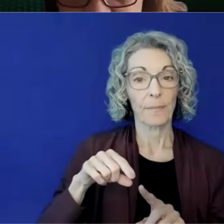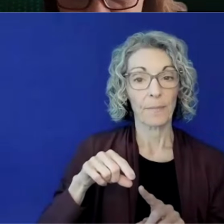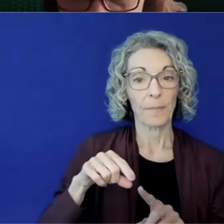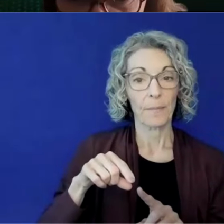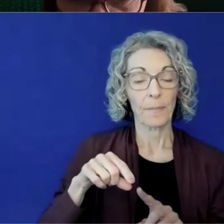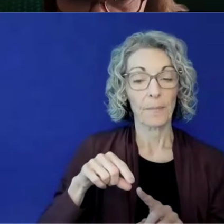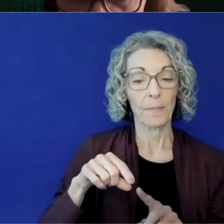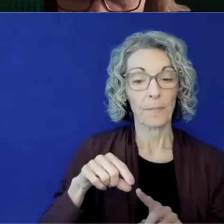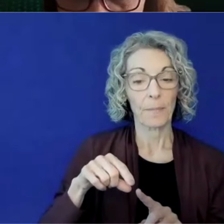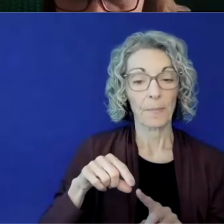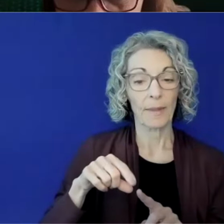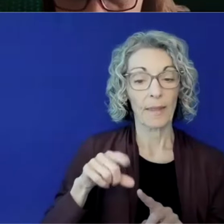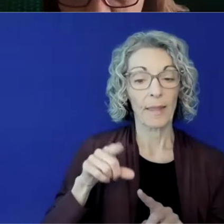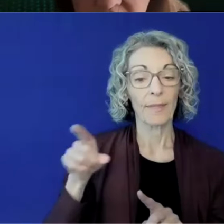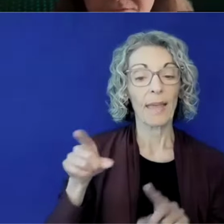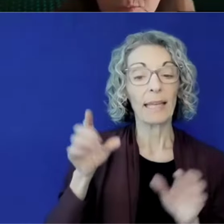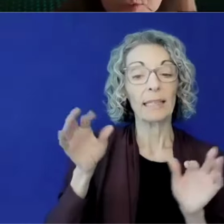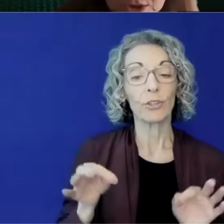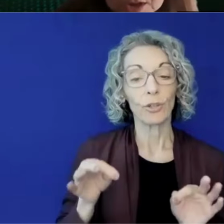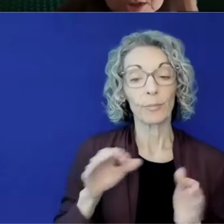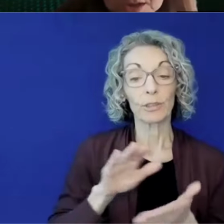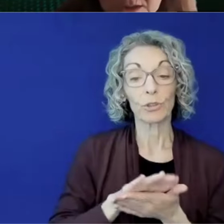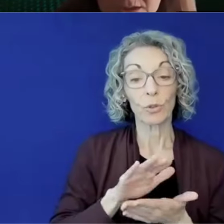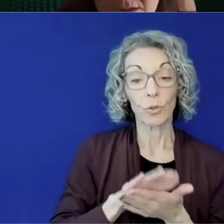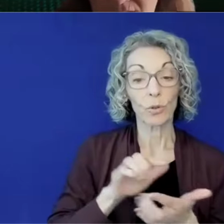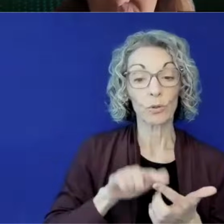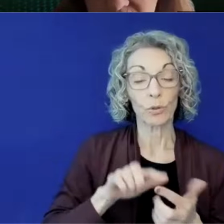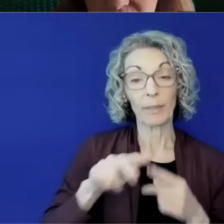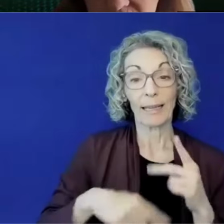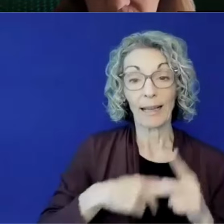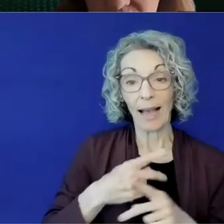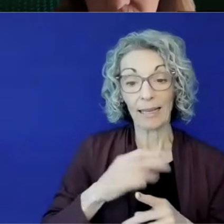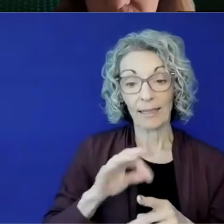because they determined school to be a form of work.